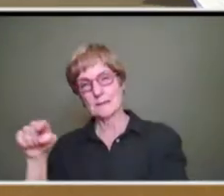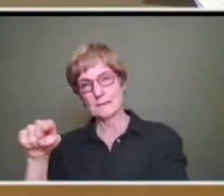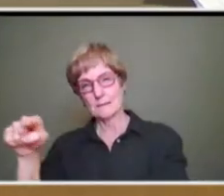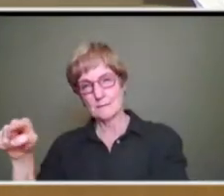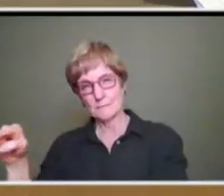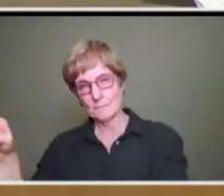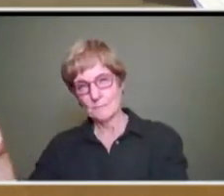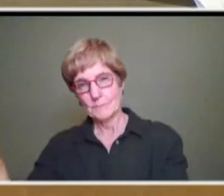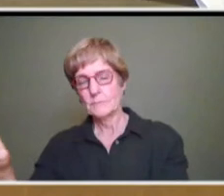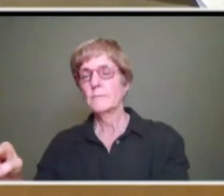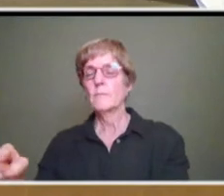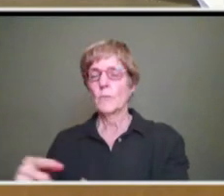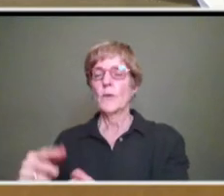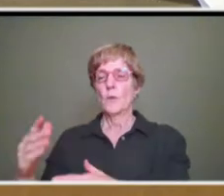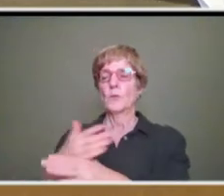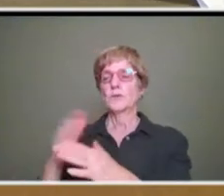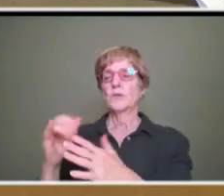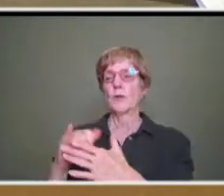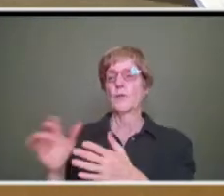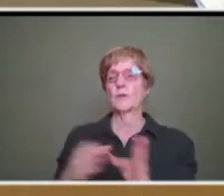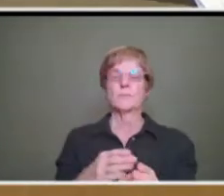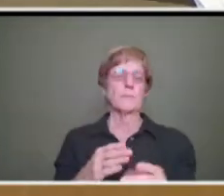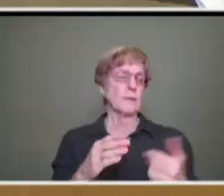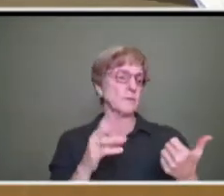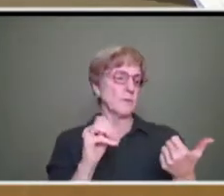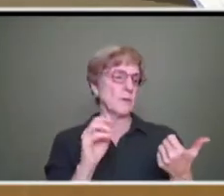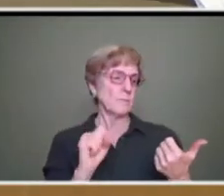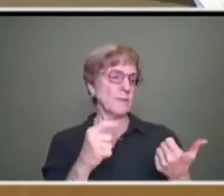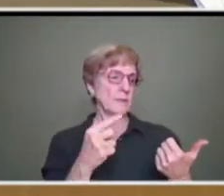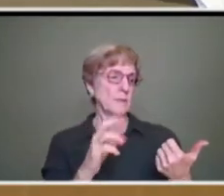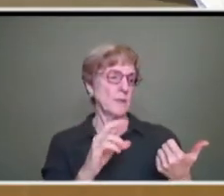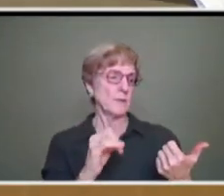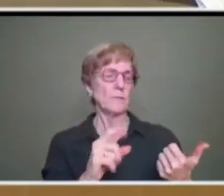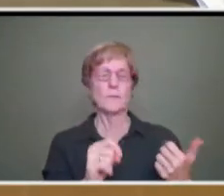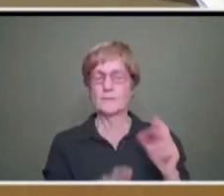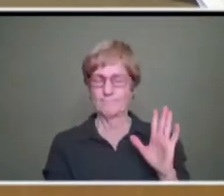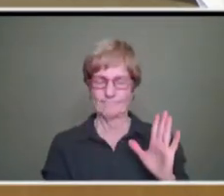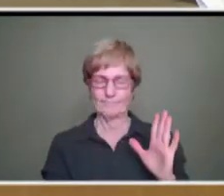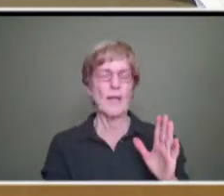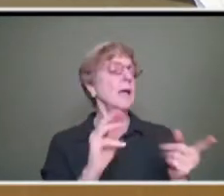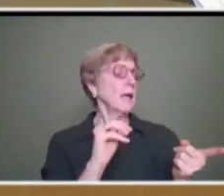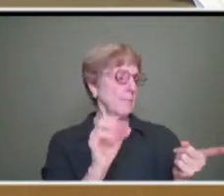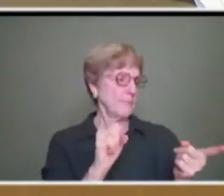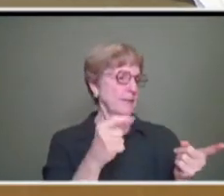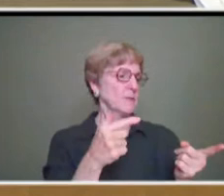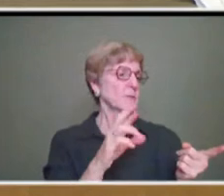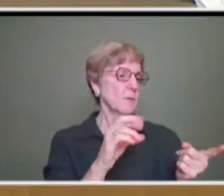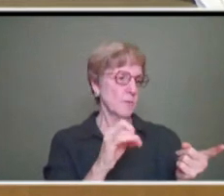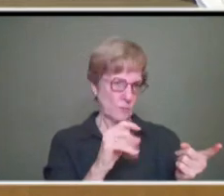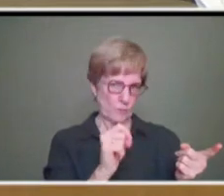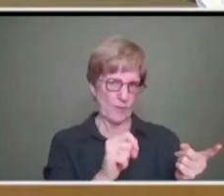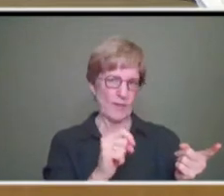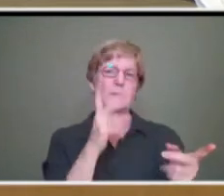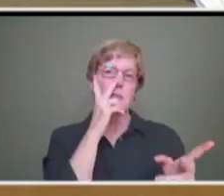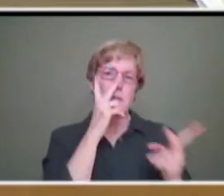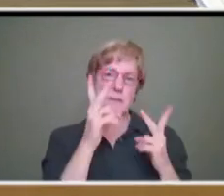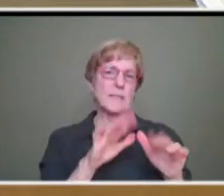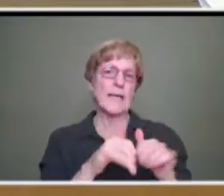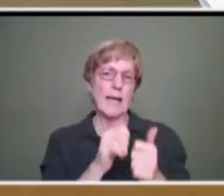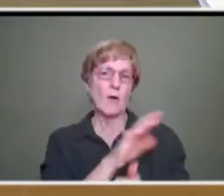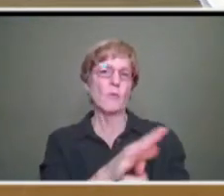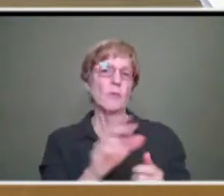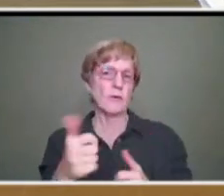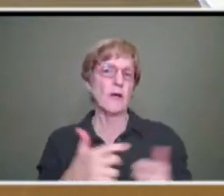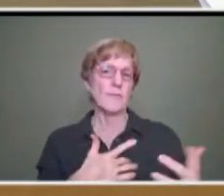we're happy to share those plans with Miss Grant no sorry Miss yeah Miss Grant and and see if we can address our other concerns